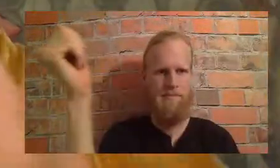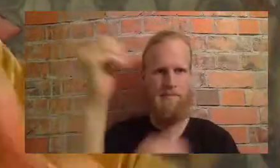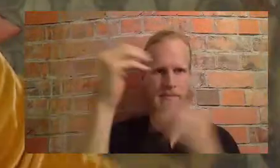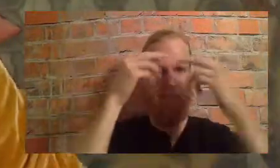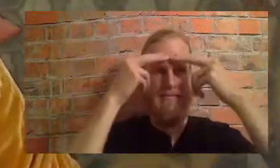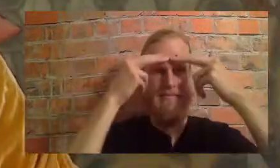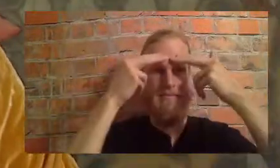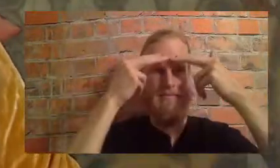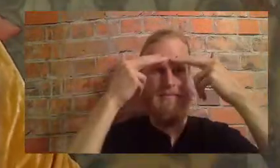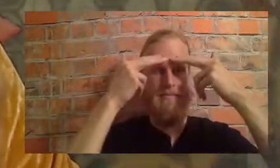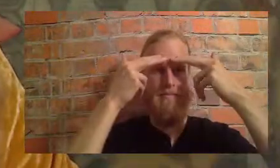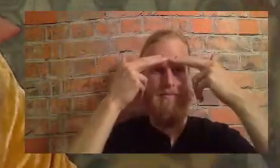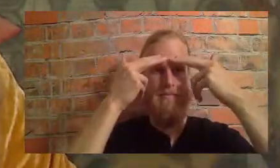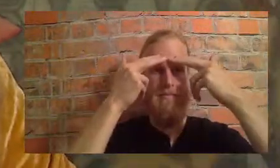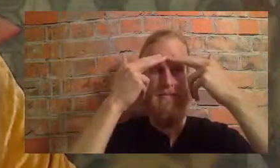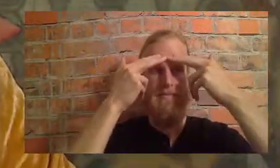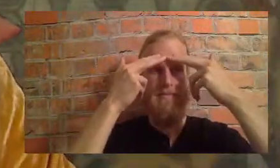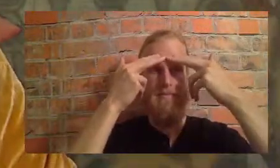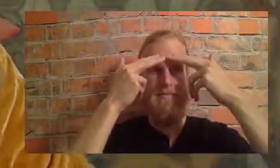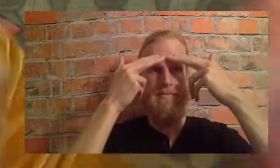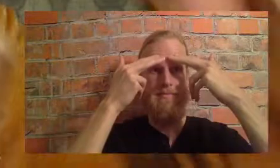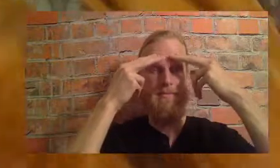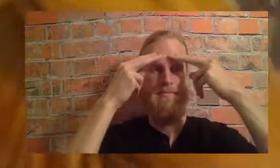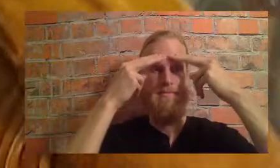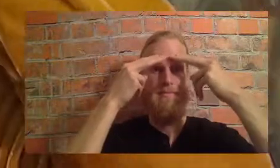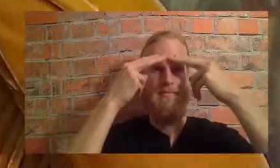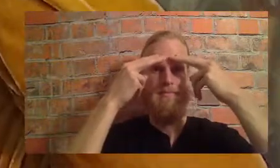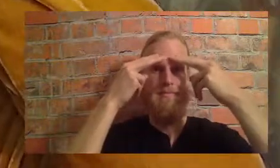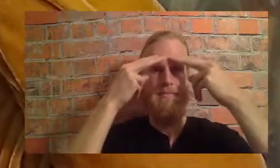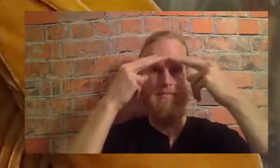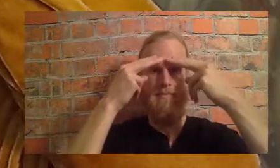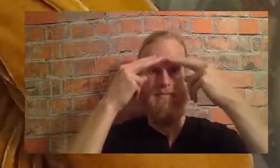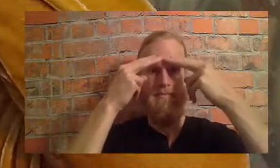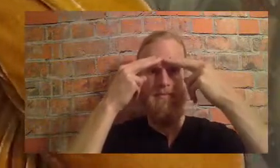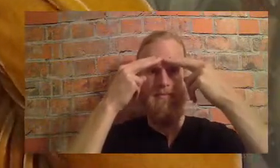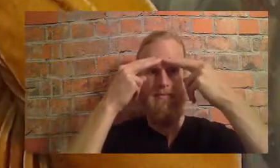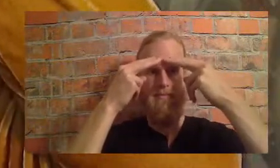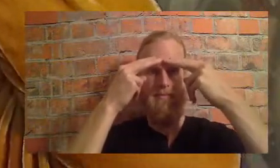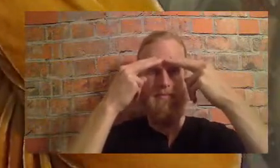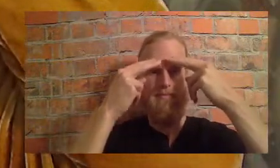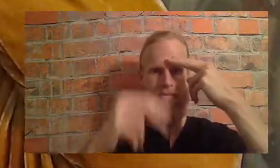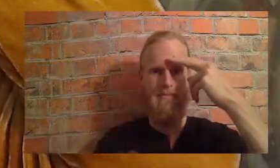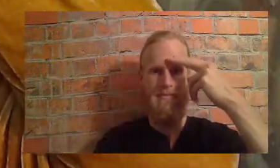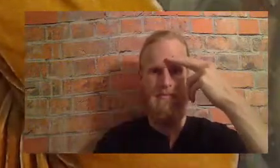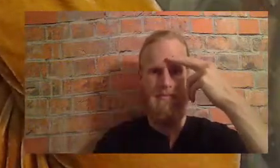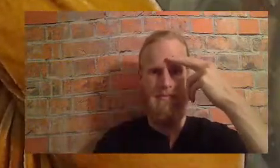switch to the other hand at some point during the session, or you can use both hands.